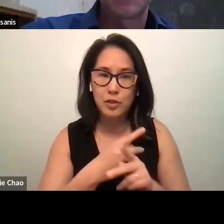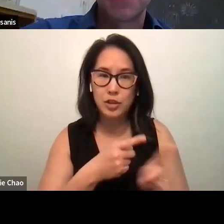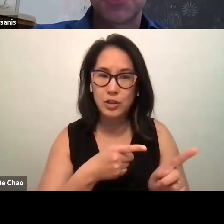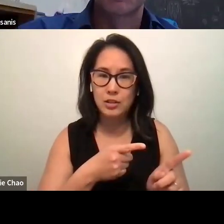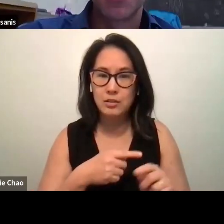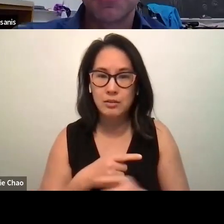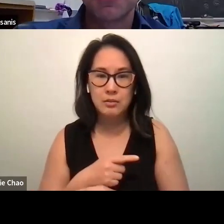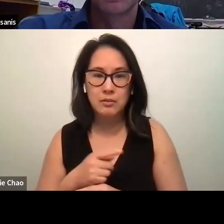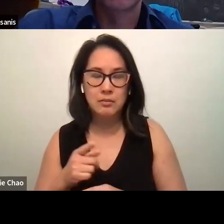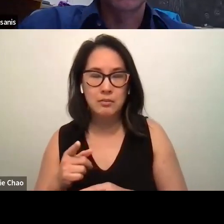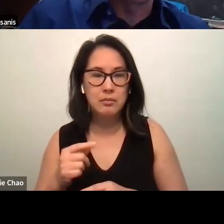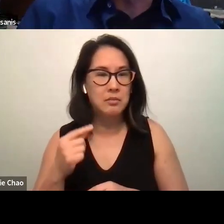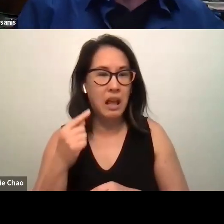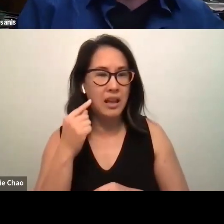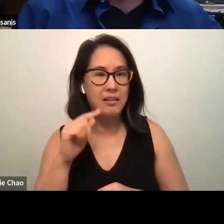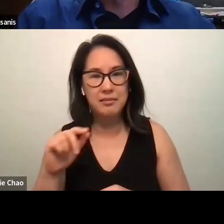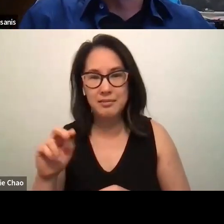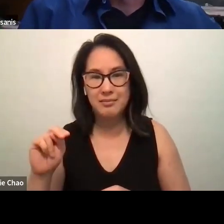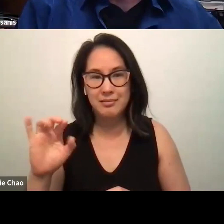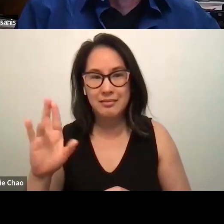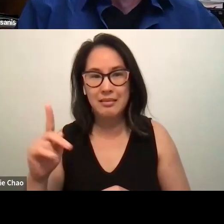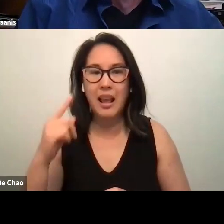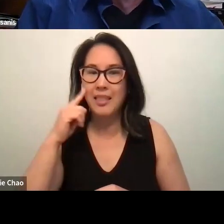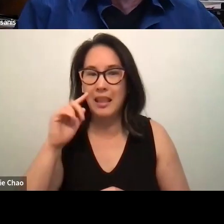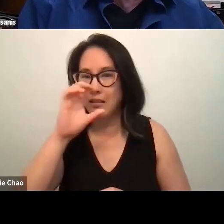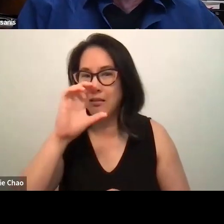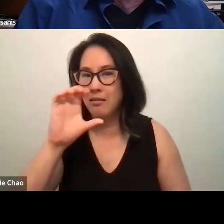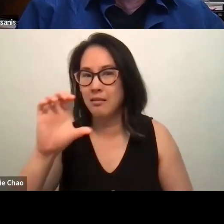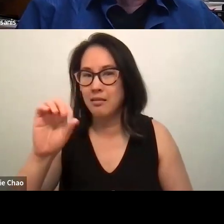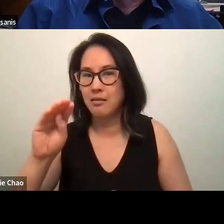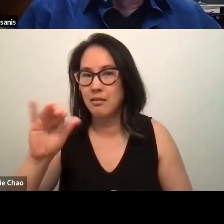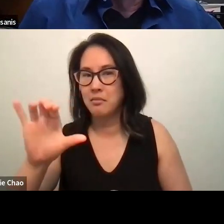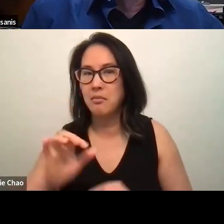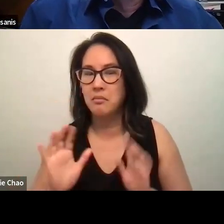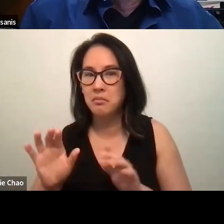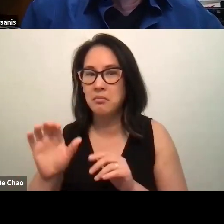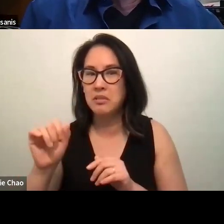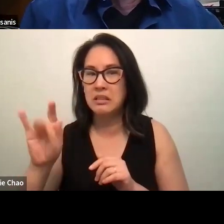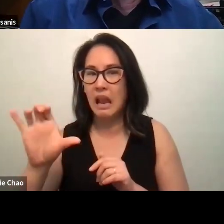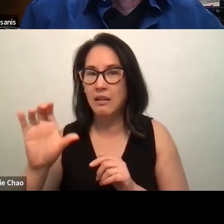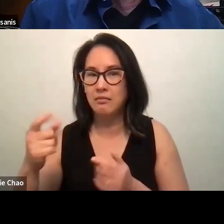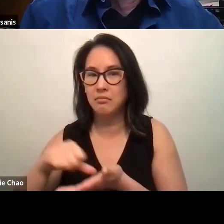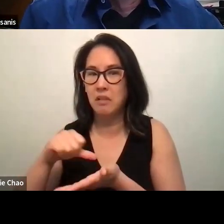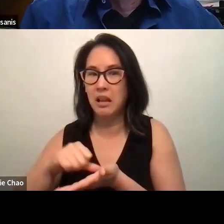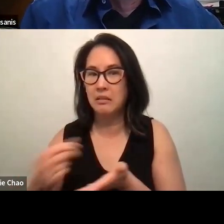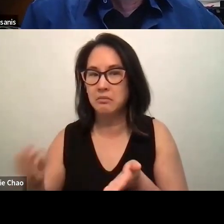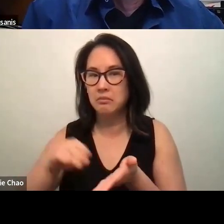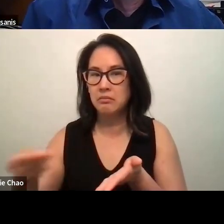I take it to just mean comics. Okay. Static. Yeah,